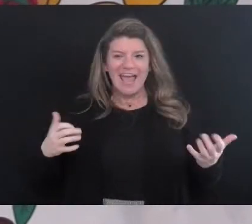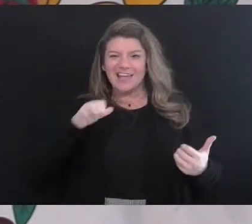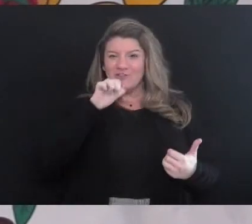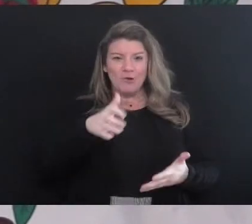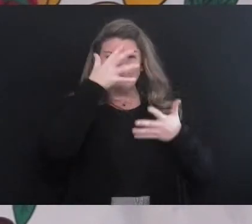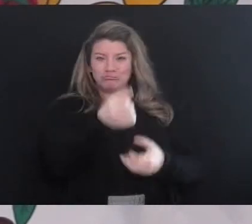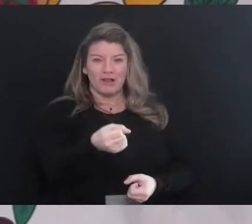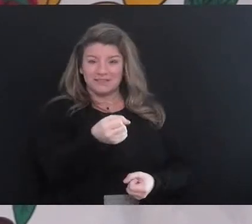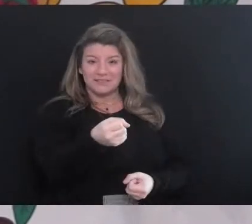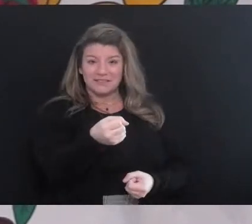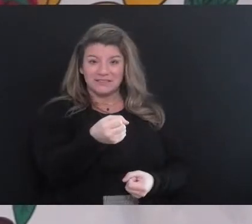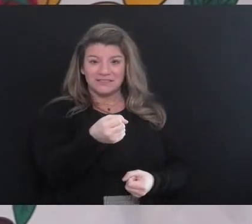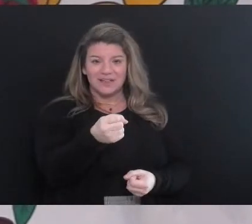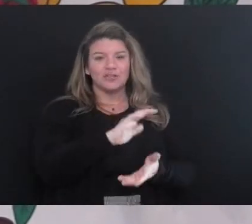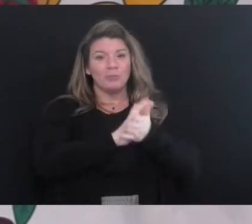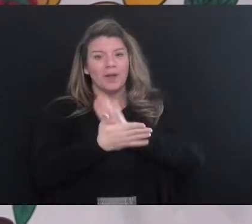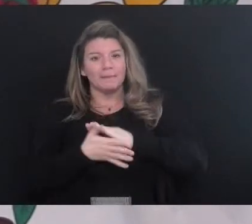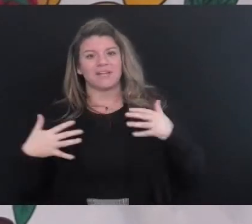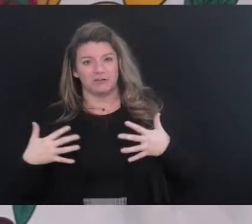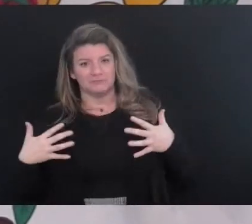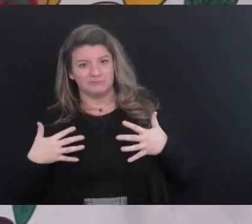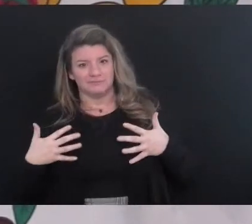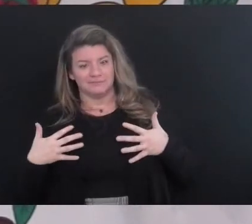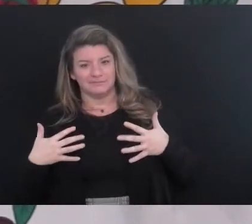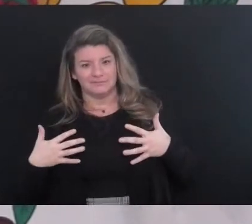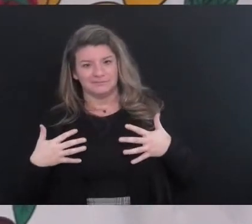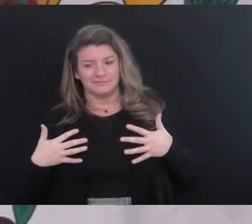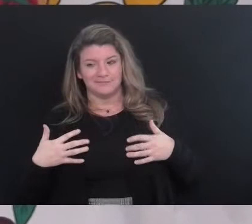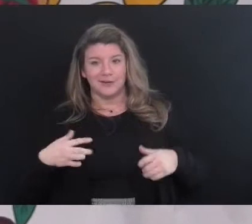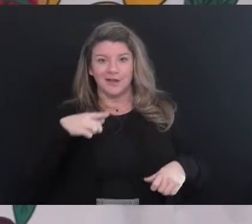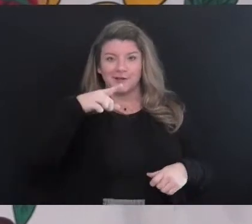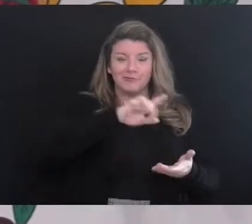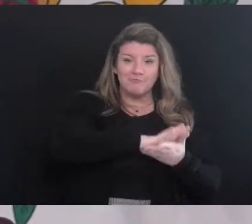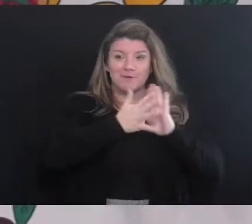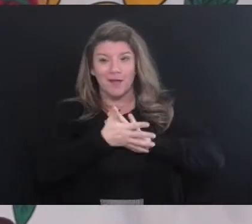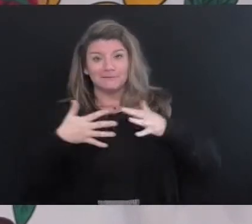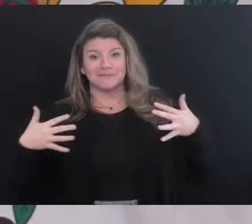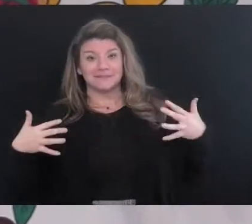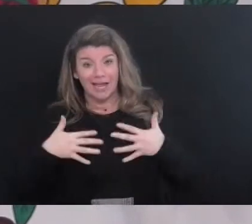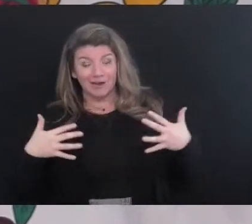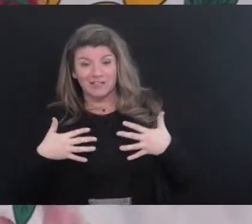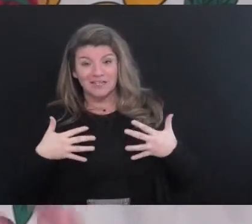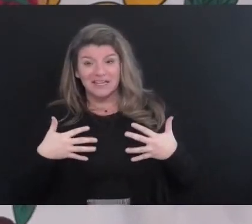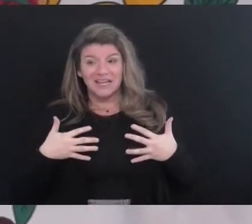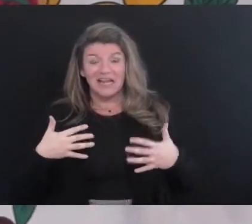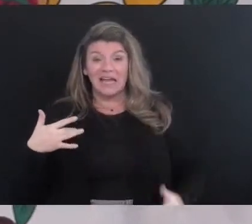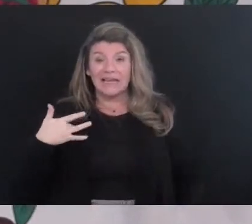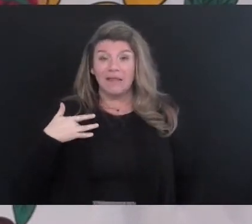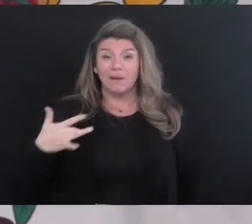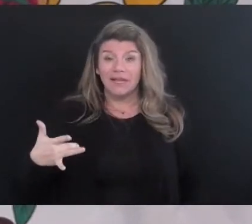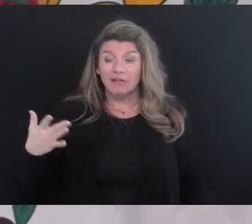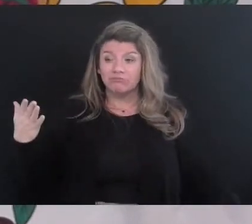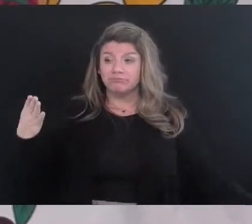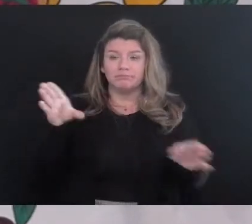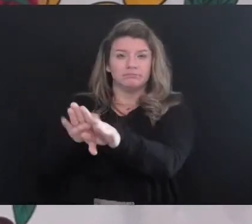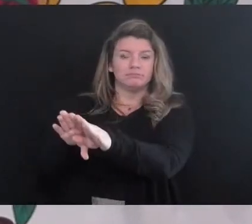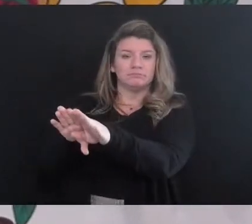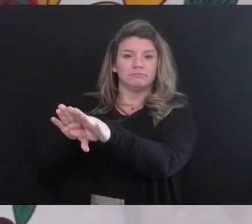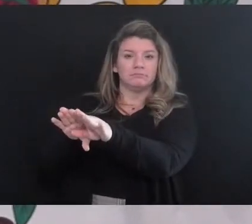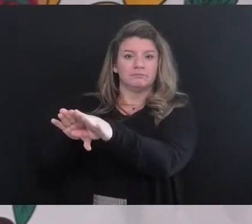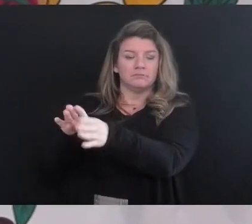trust, they get scared. And when you get scared, you usually shut down,